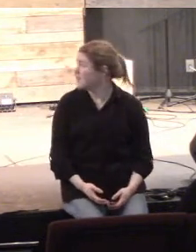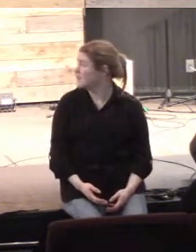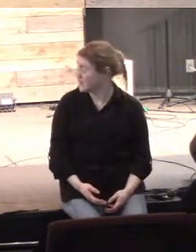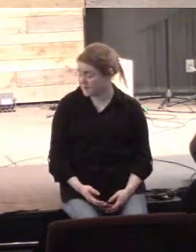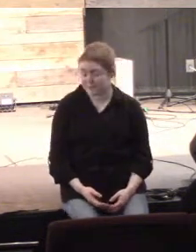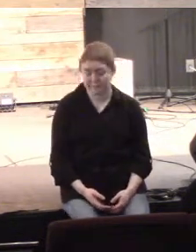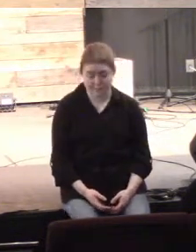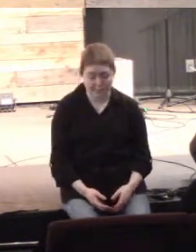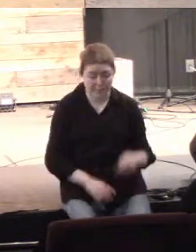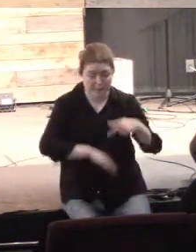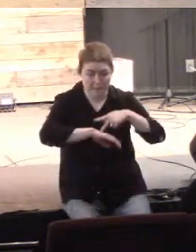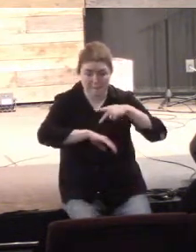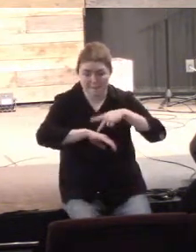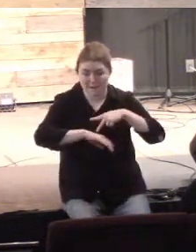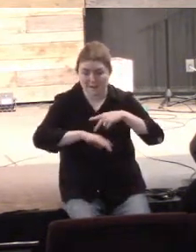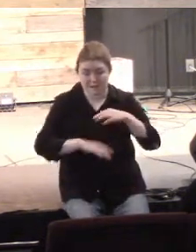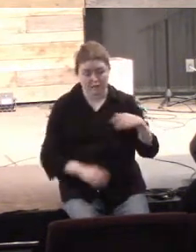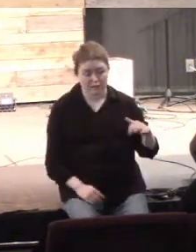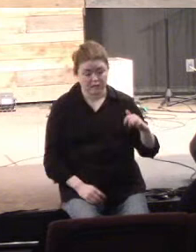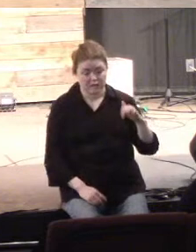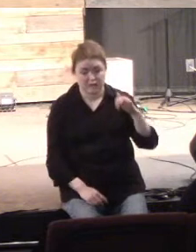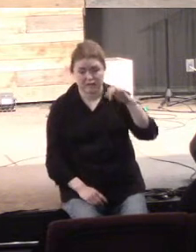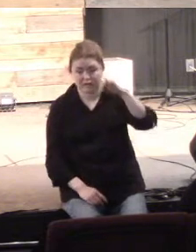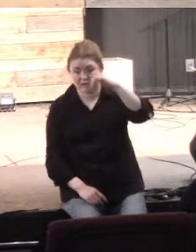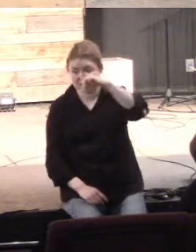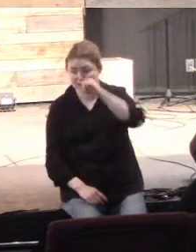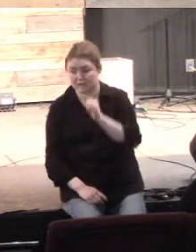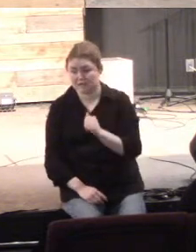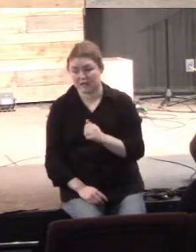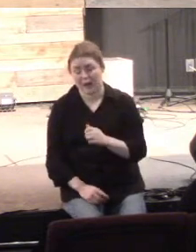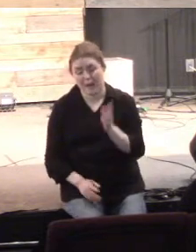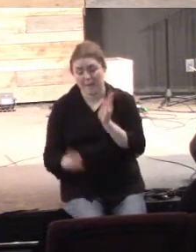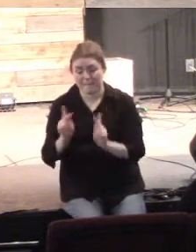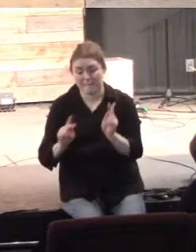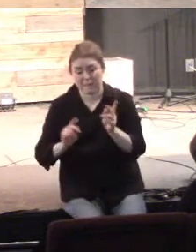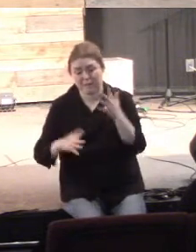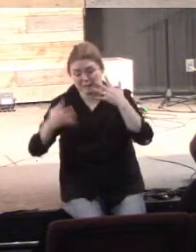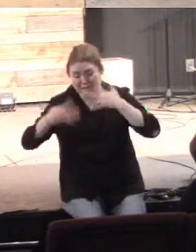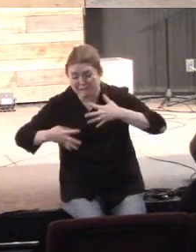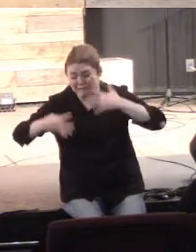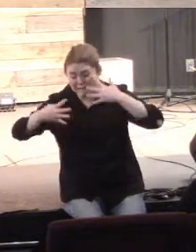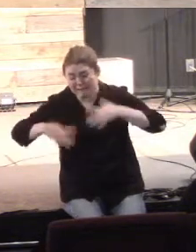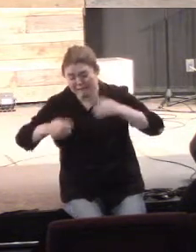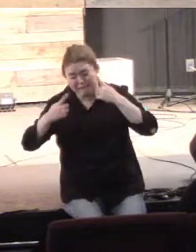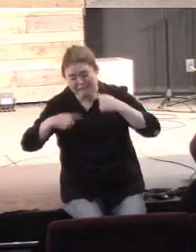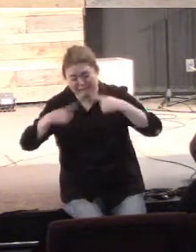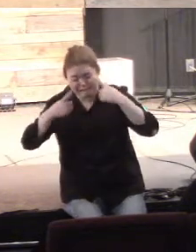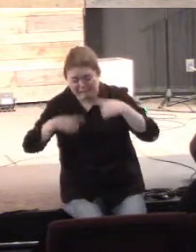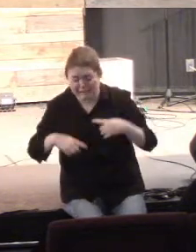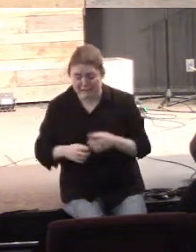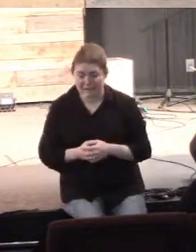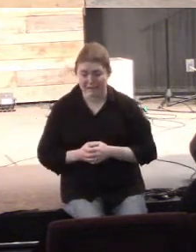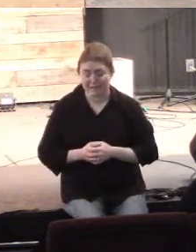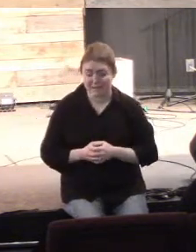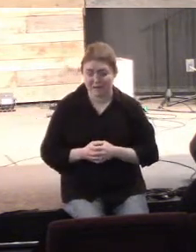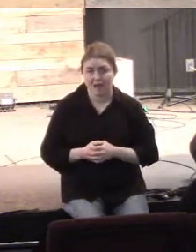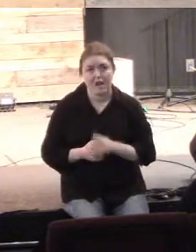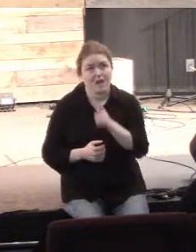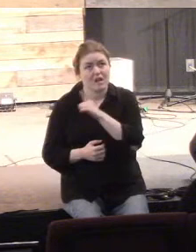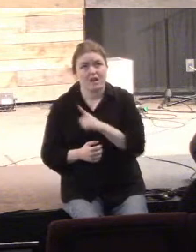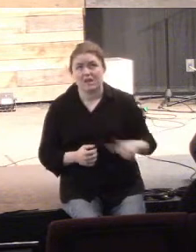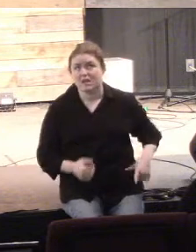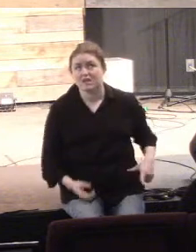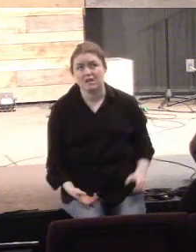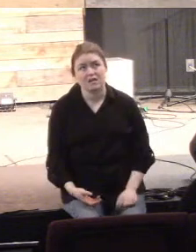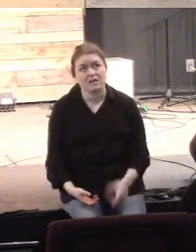And Peter goes up to that room, and people are weeping and crying. And I imagine Peter going, Lord, what have you gotten me into